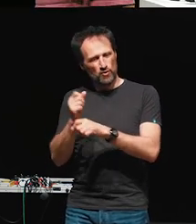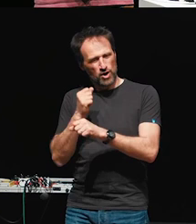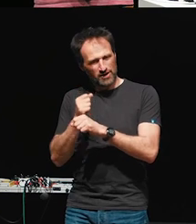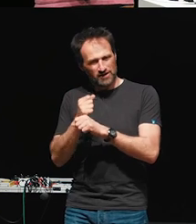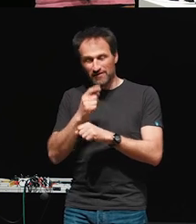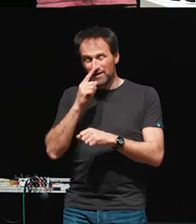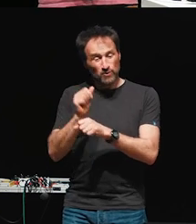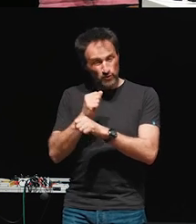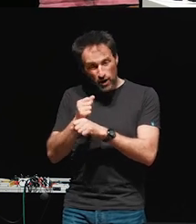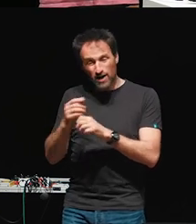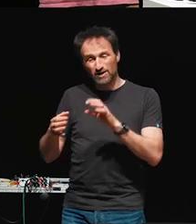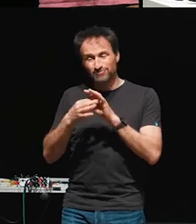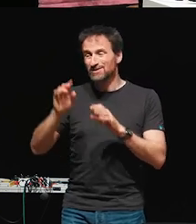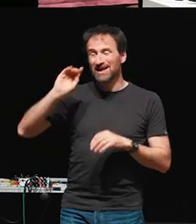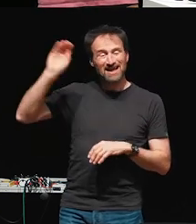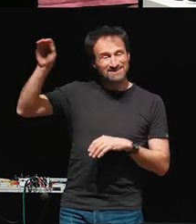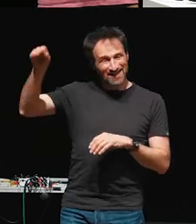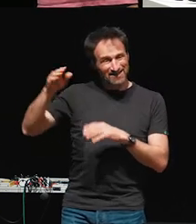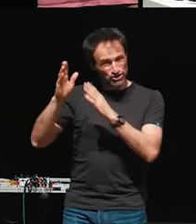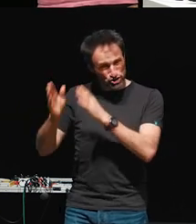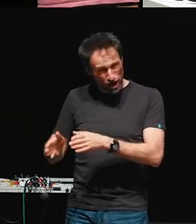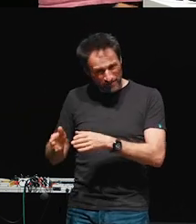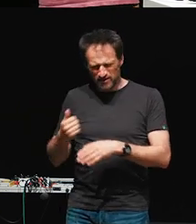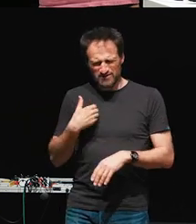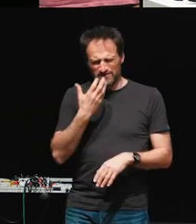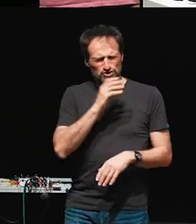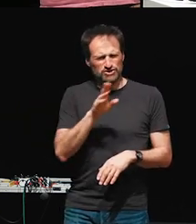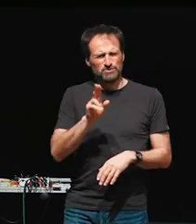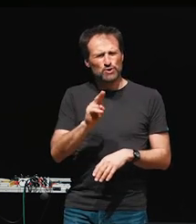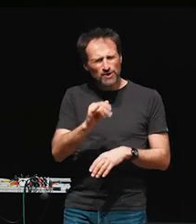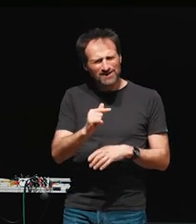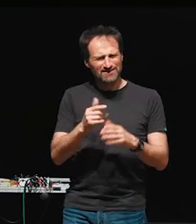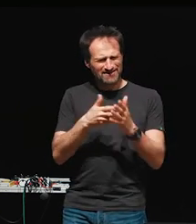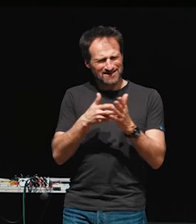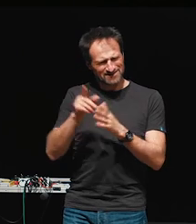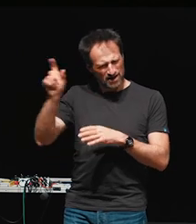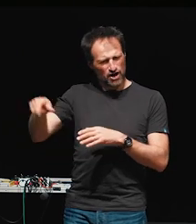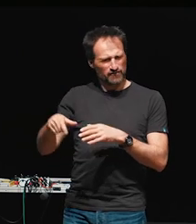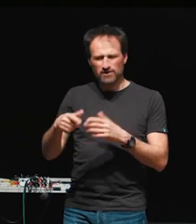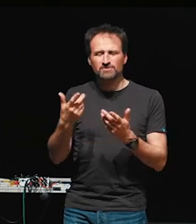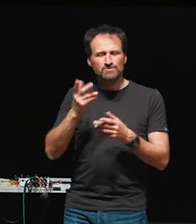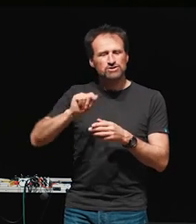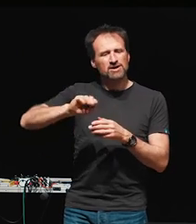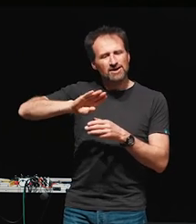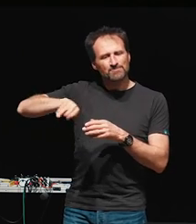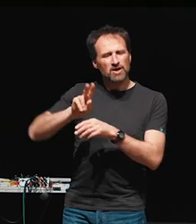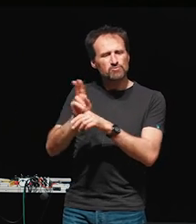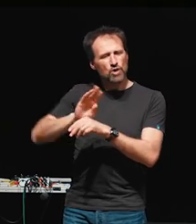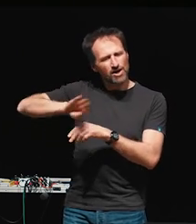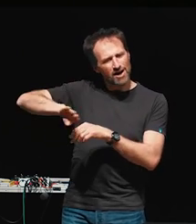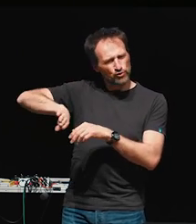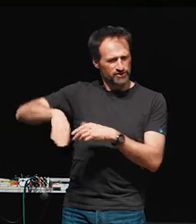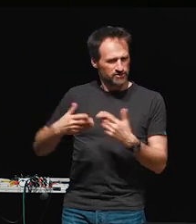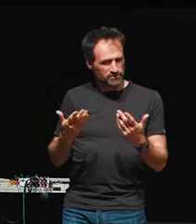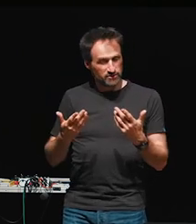external server, you don't want those running in a unit test. You need to be able to stub that out, to mock it out. And unfortunately, this